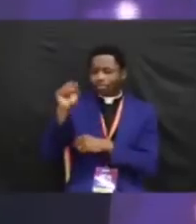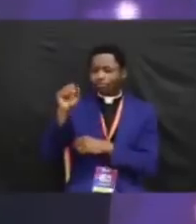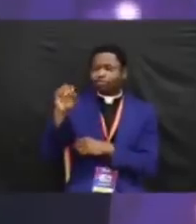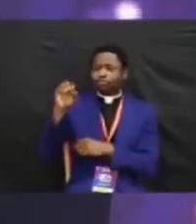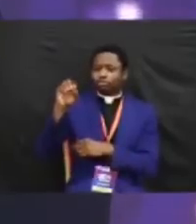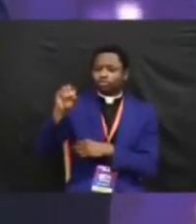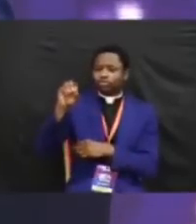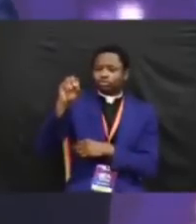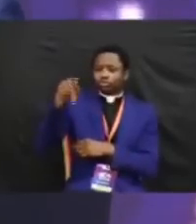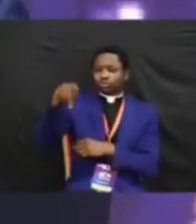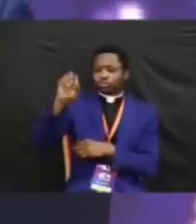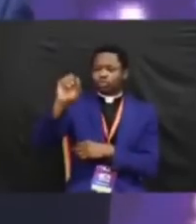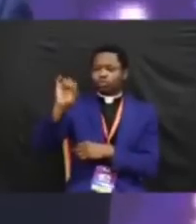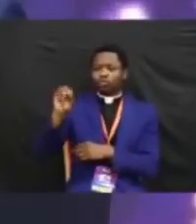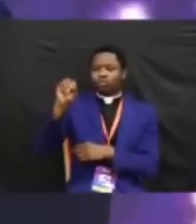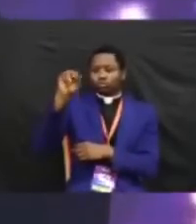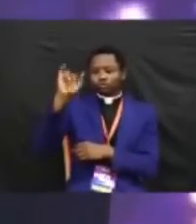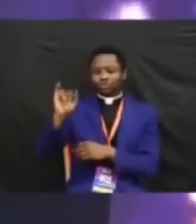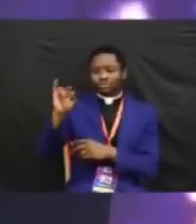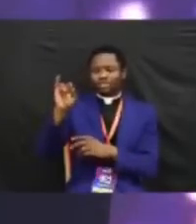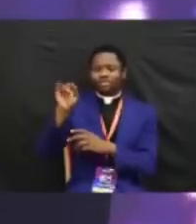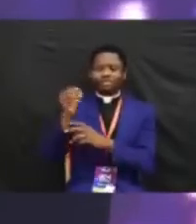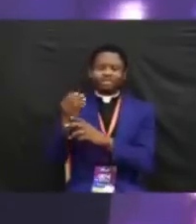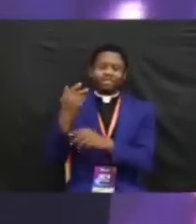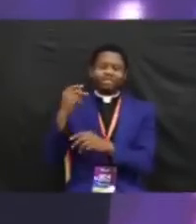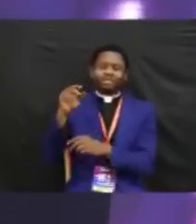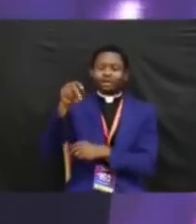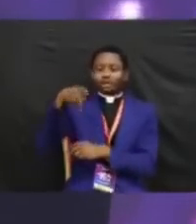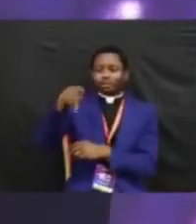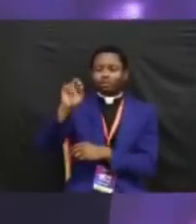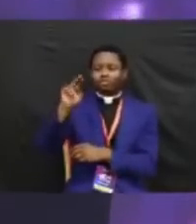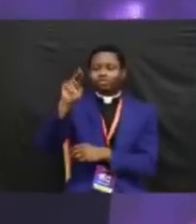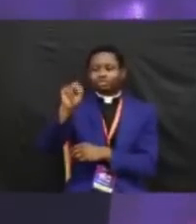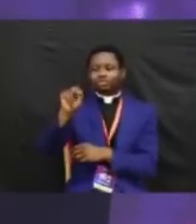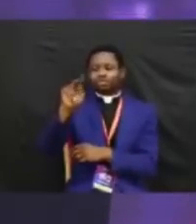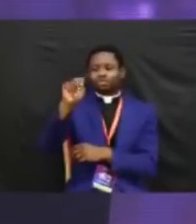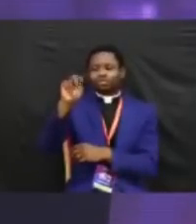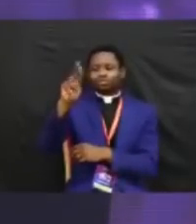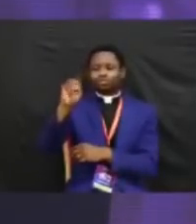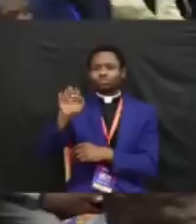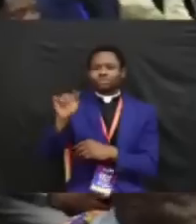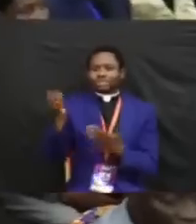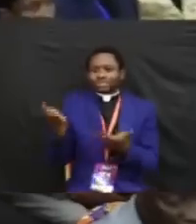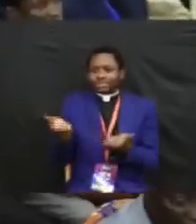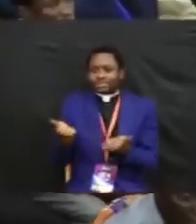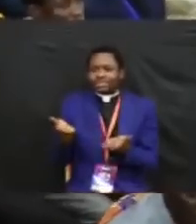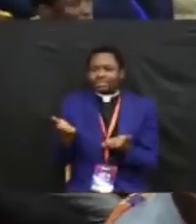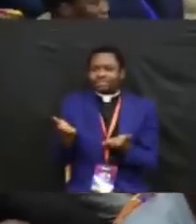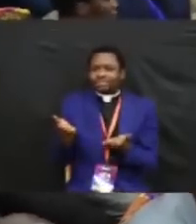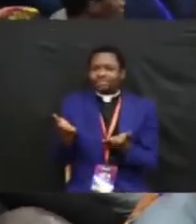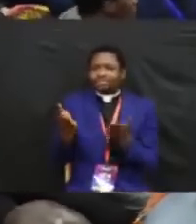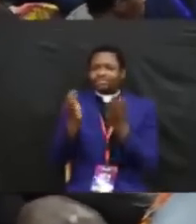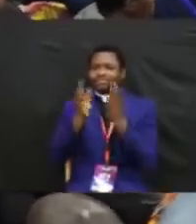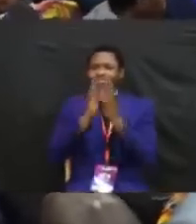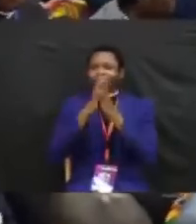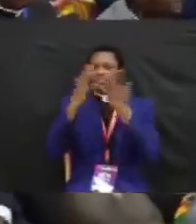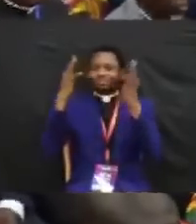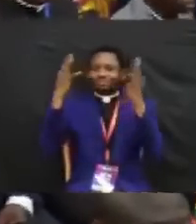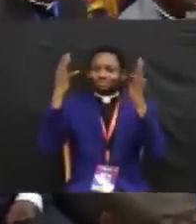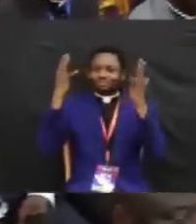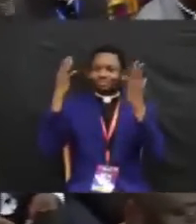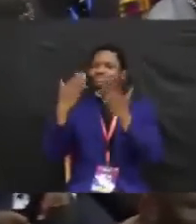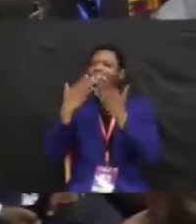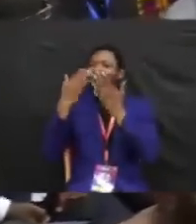retired and Apostle Dr. Michael Kabn to me in our midst. Fathers, we thank God for your